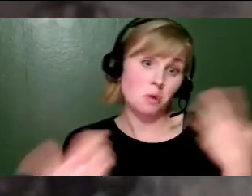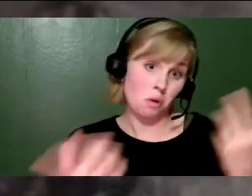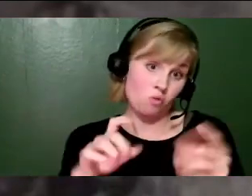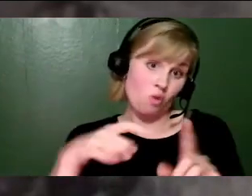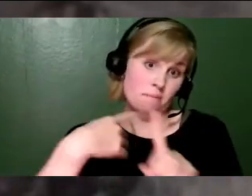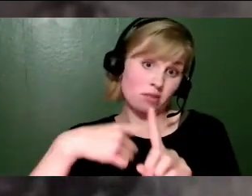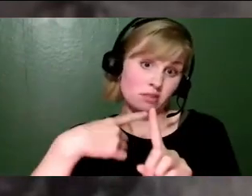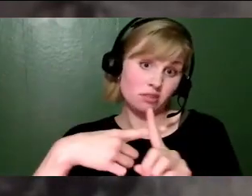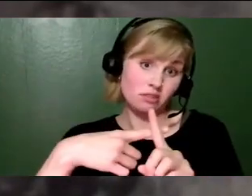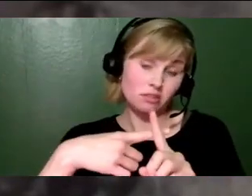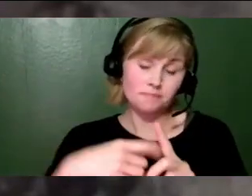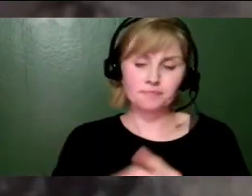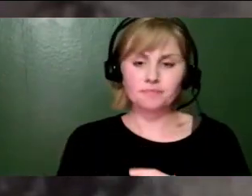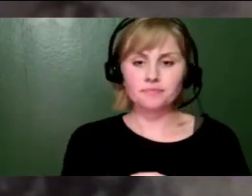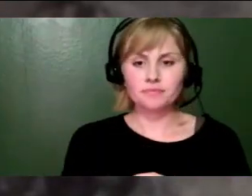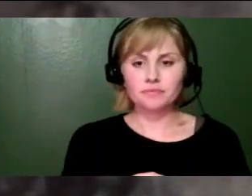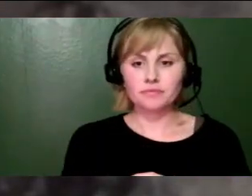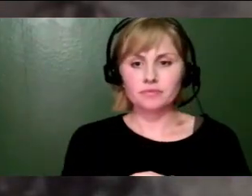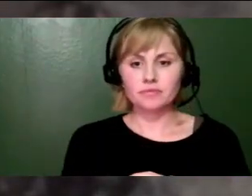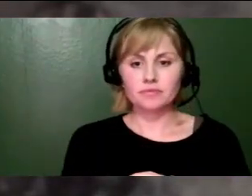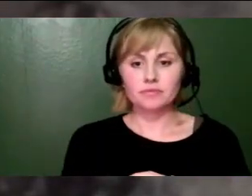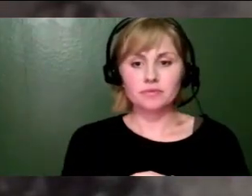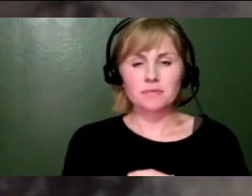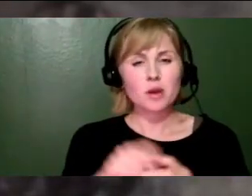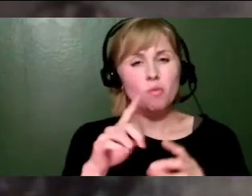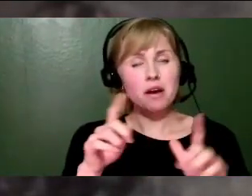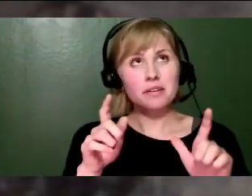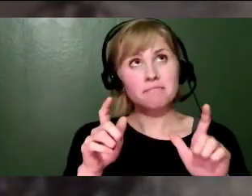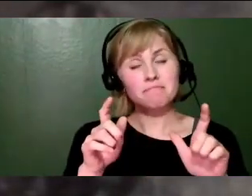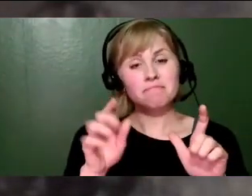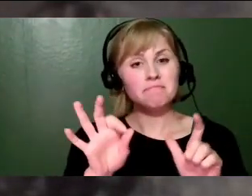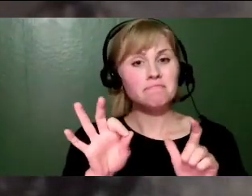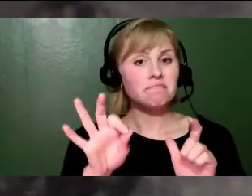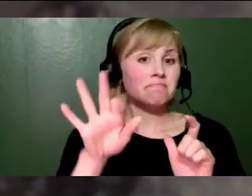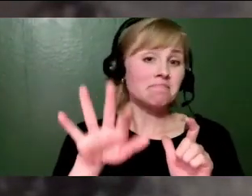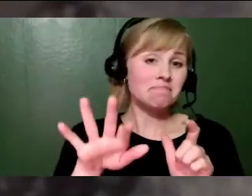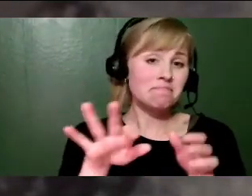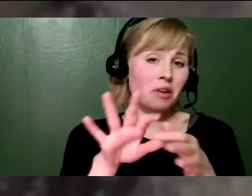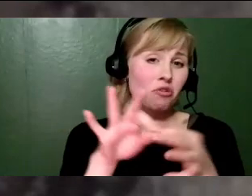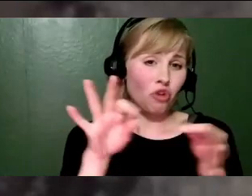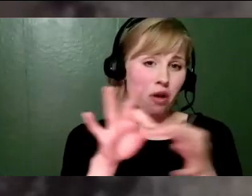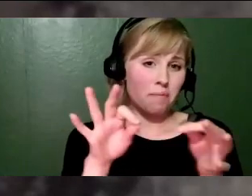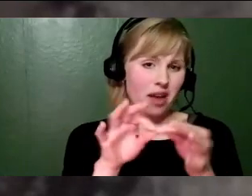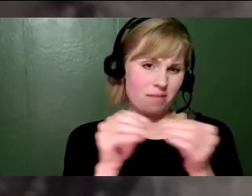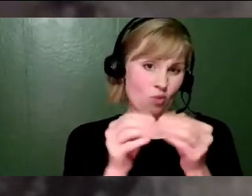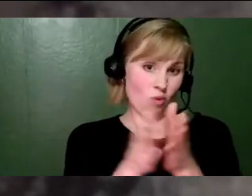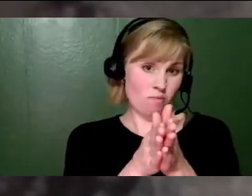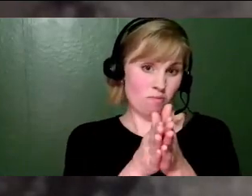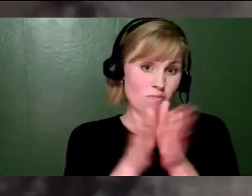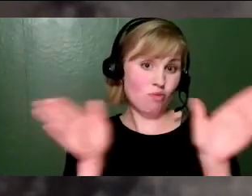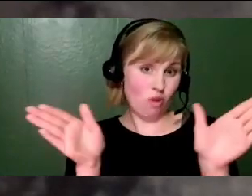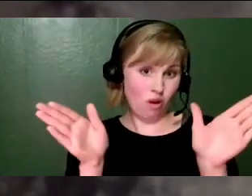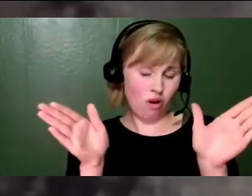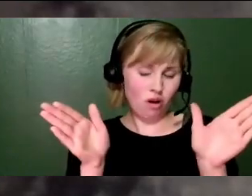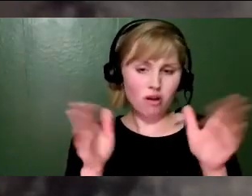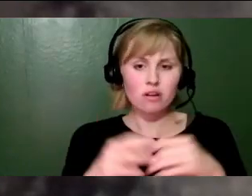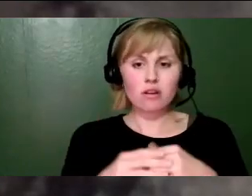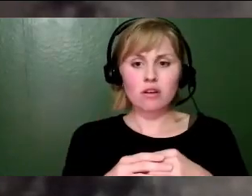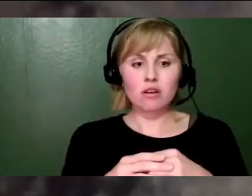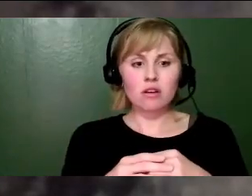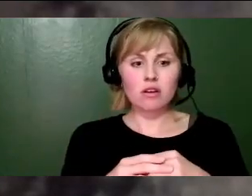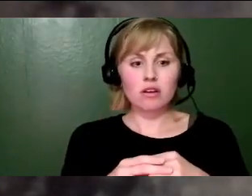I guess in the larger comment might be, I know that, and this was something our former dean, Bill Flanagan, talked a lot about, that law teaching was kind